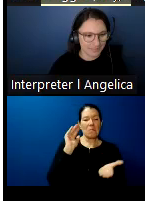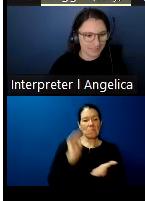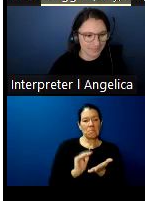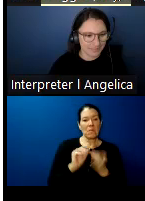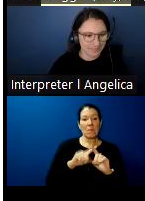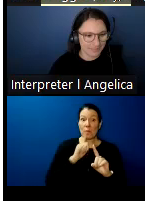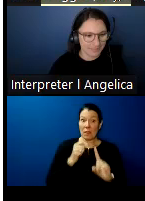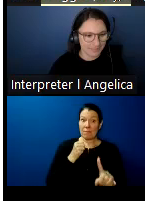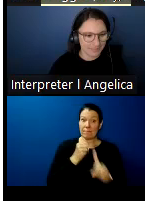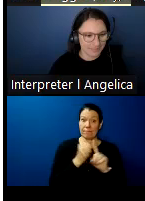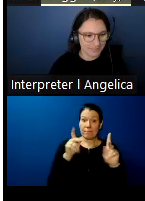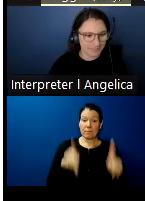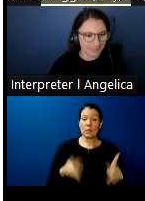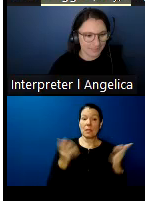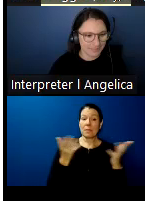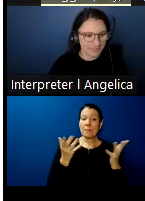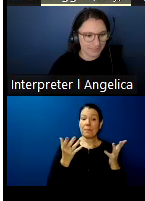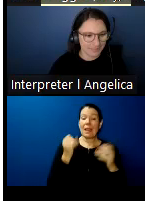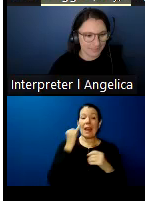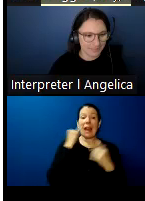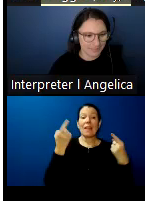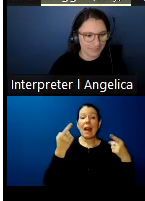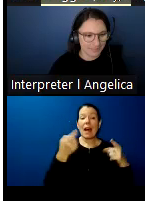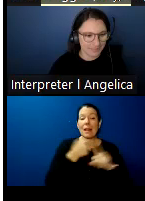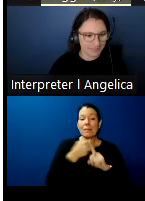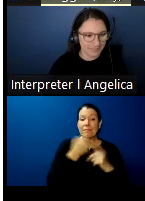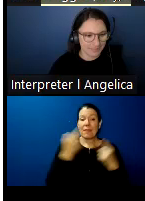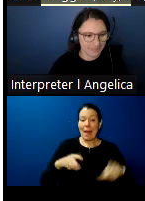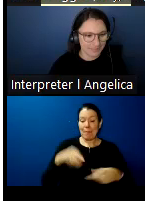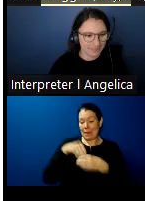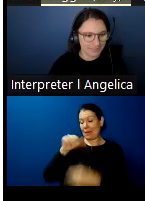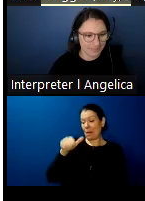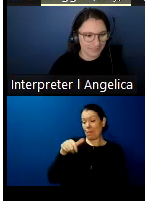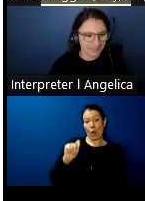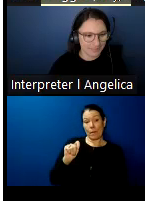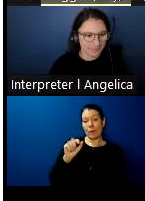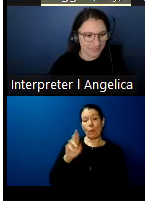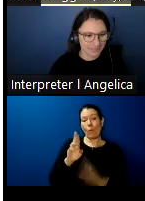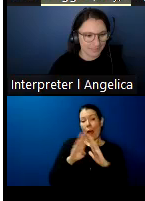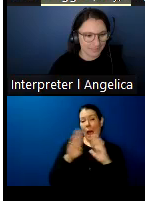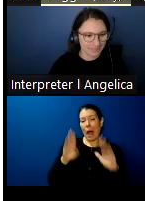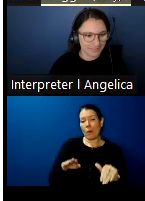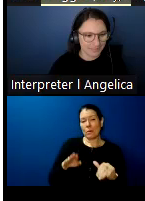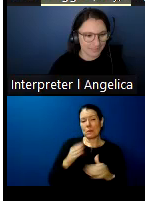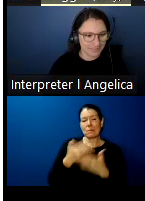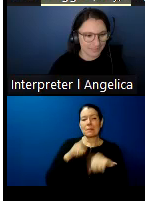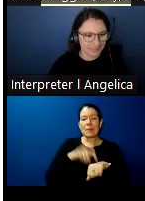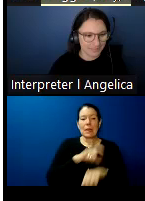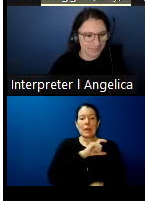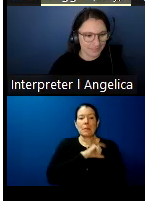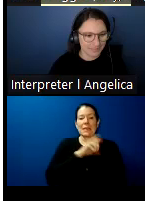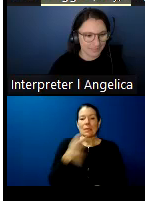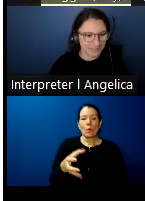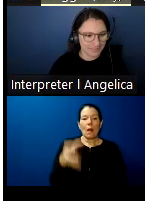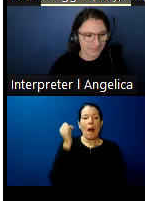impact someone is if the assault took place in their apartment or their house, sometimes the police would